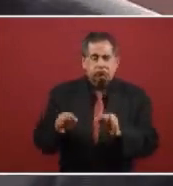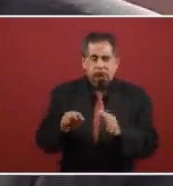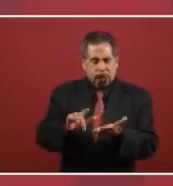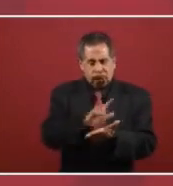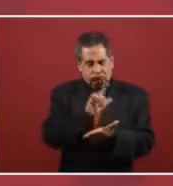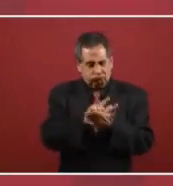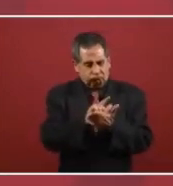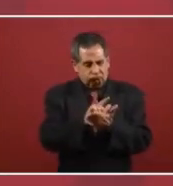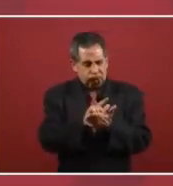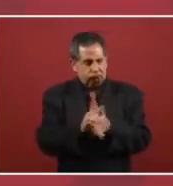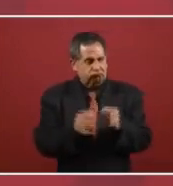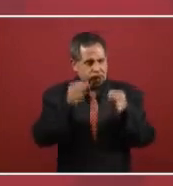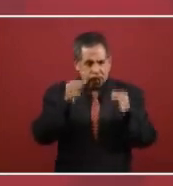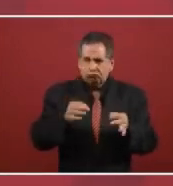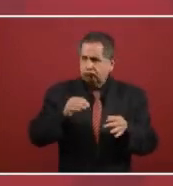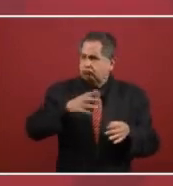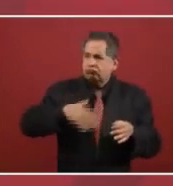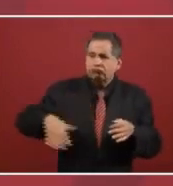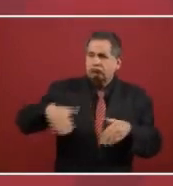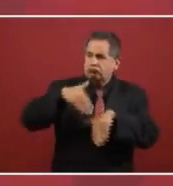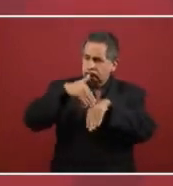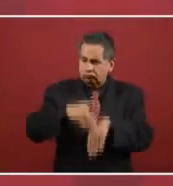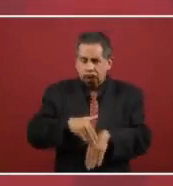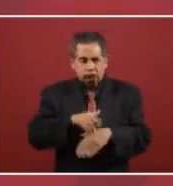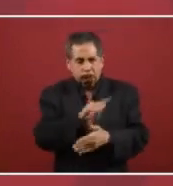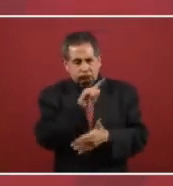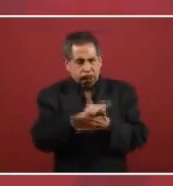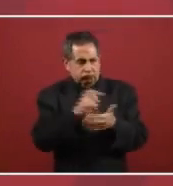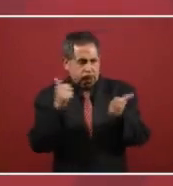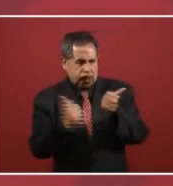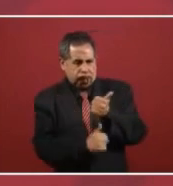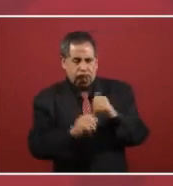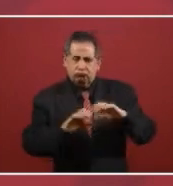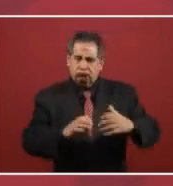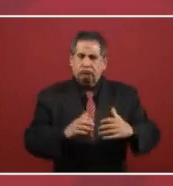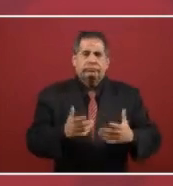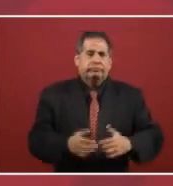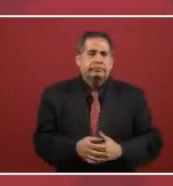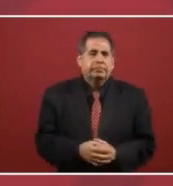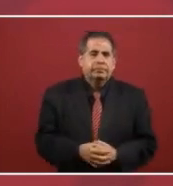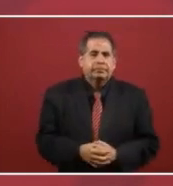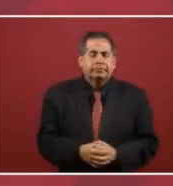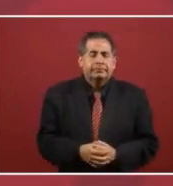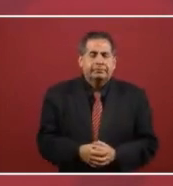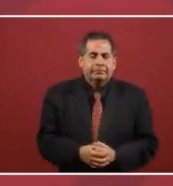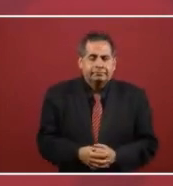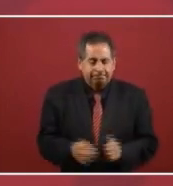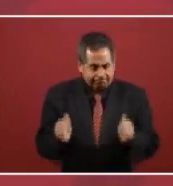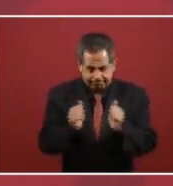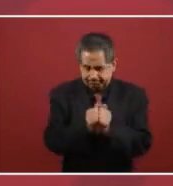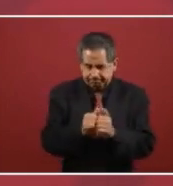with a legal, authentic state of law,